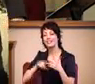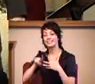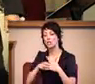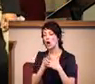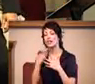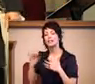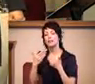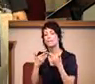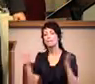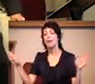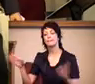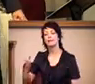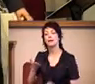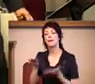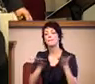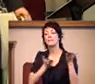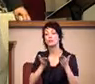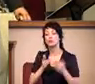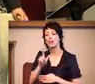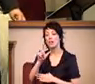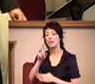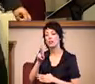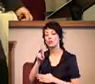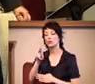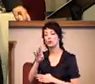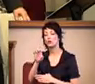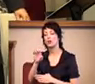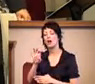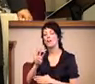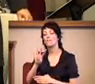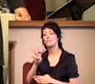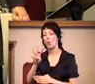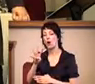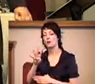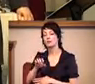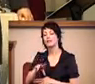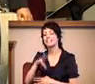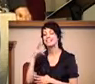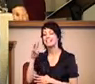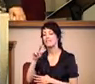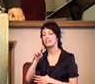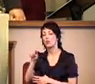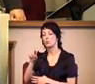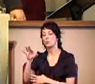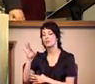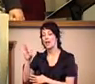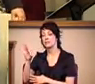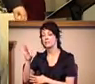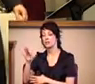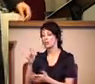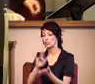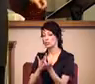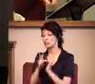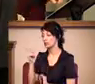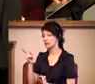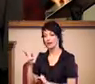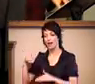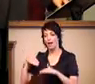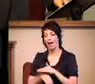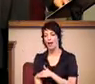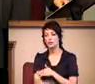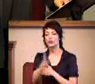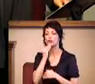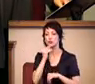ministry. Luke 4:17 through 19. He went into a synagogue and he took the